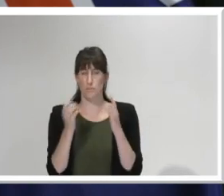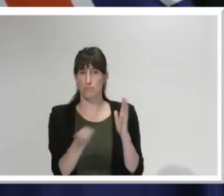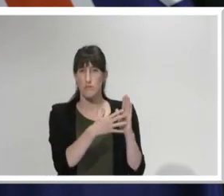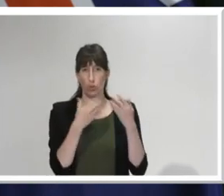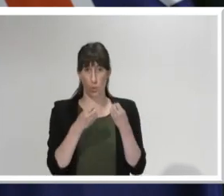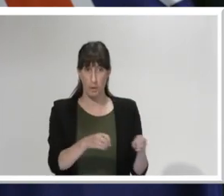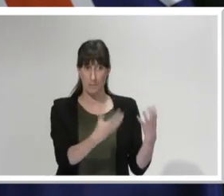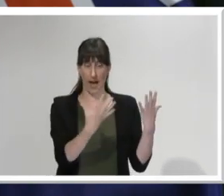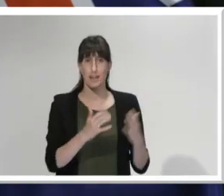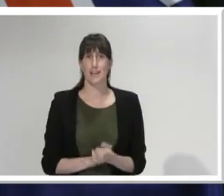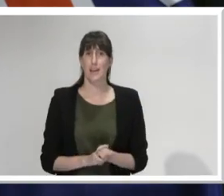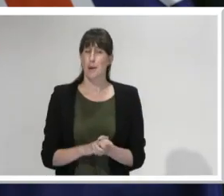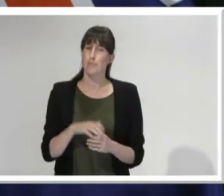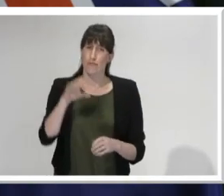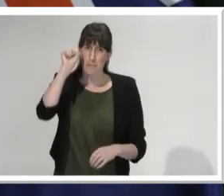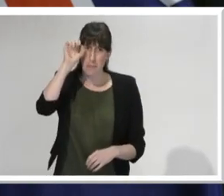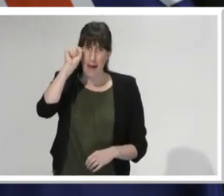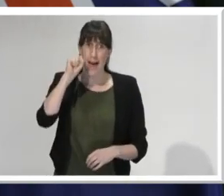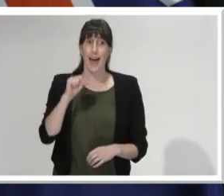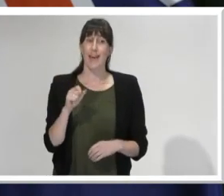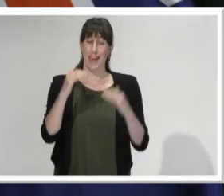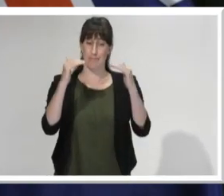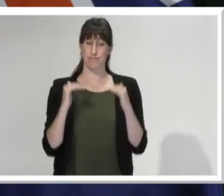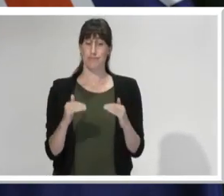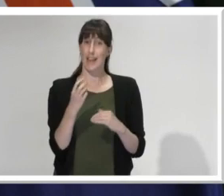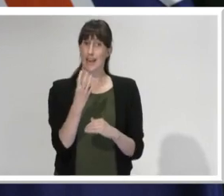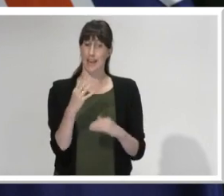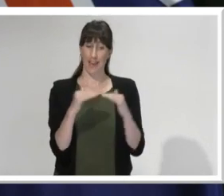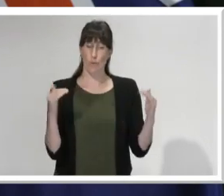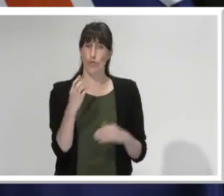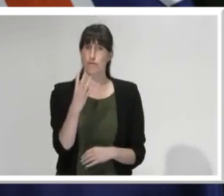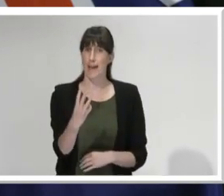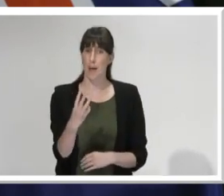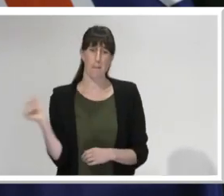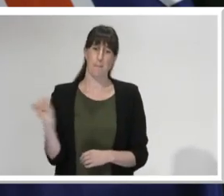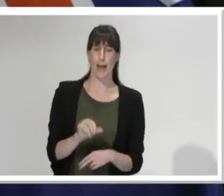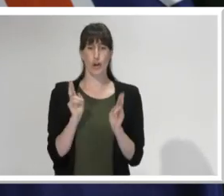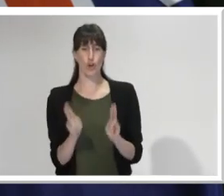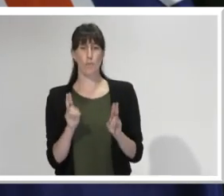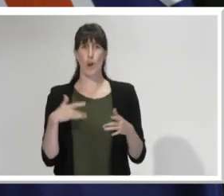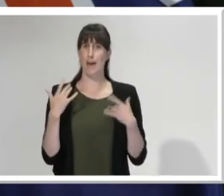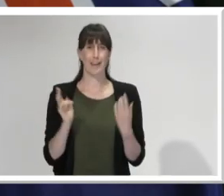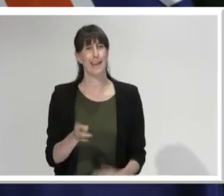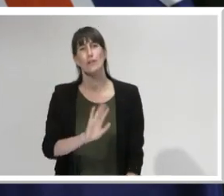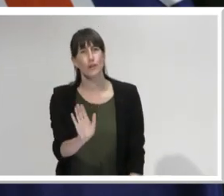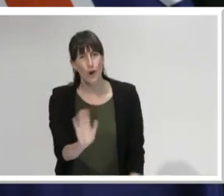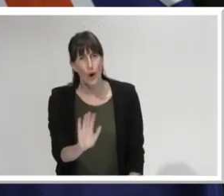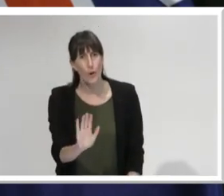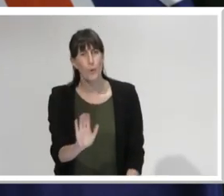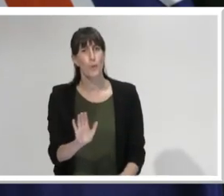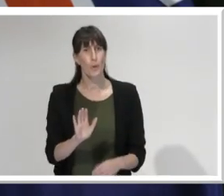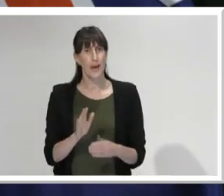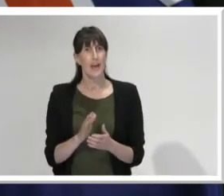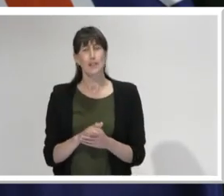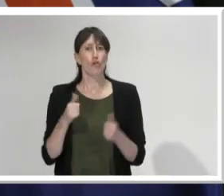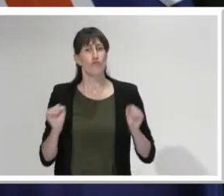Many things will feel the same as they do now. It is not until Level 2 that there is significantly lower risk to public